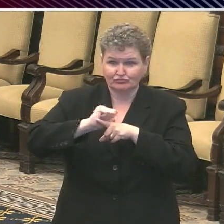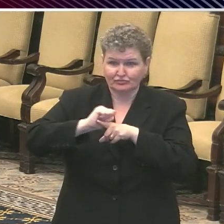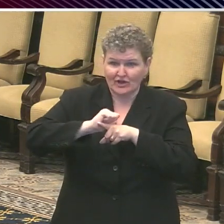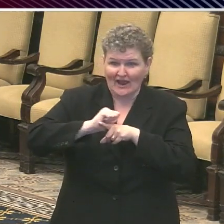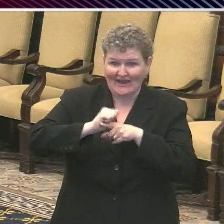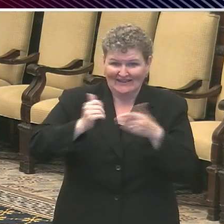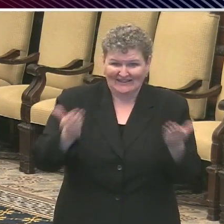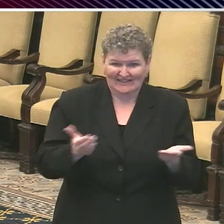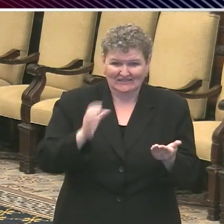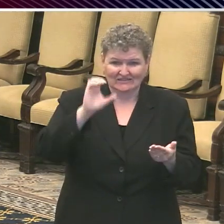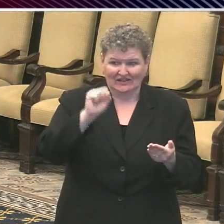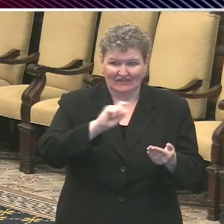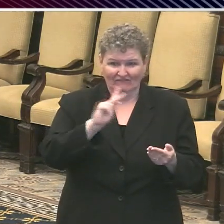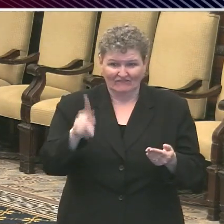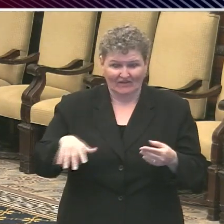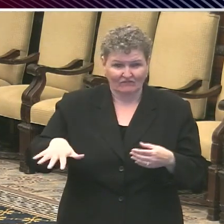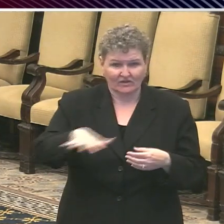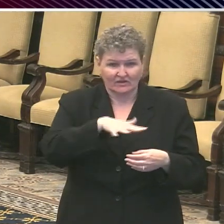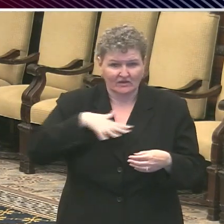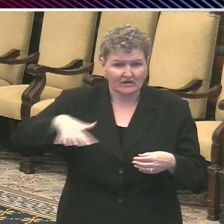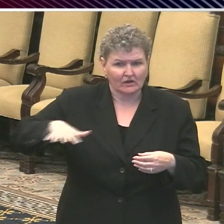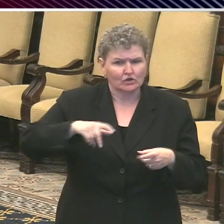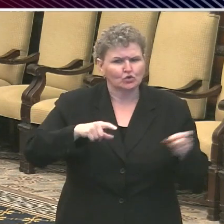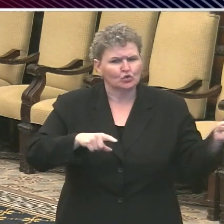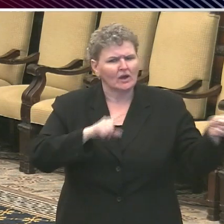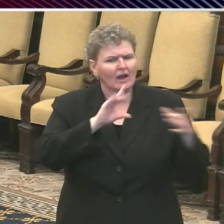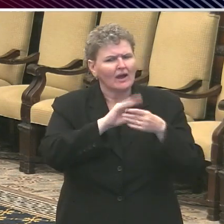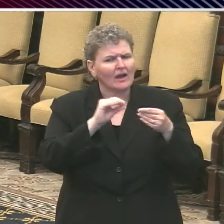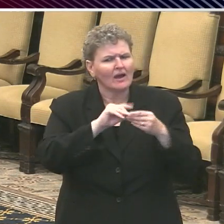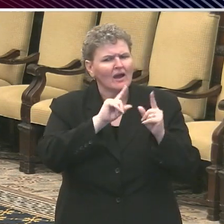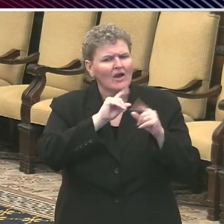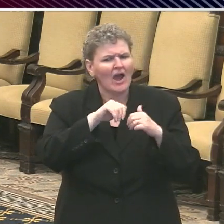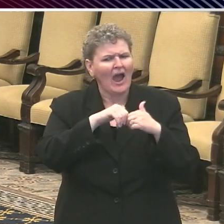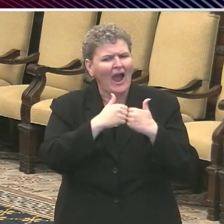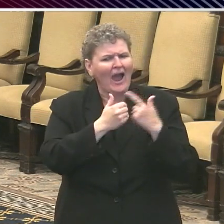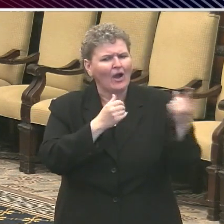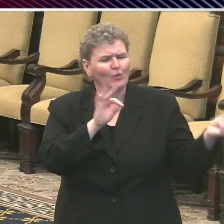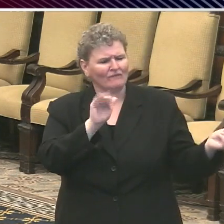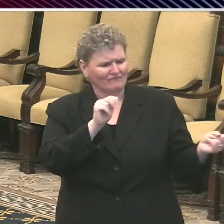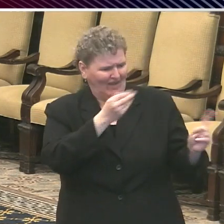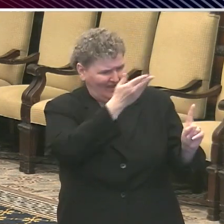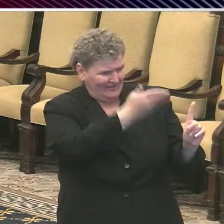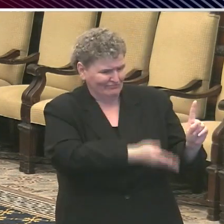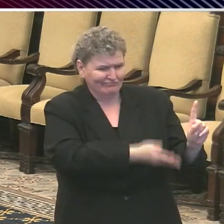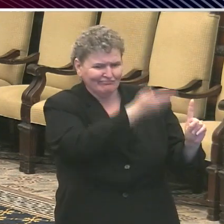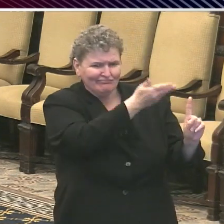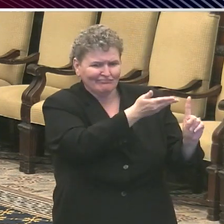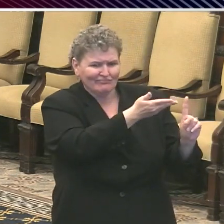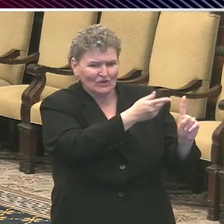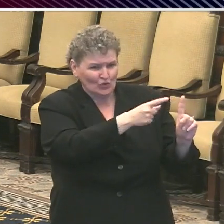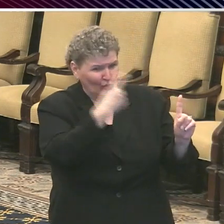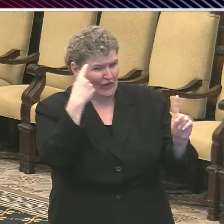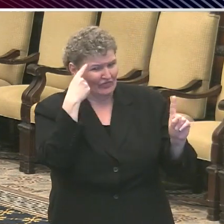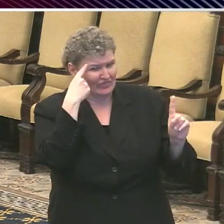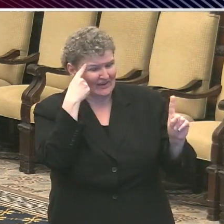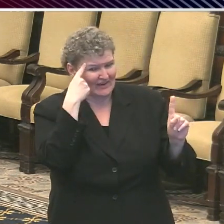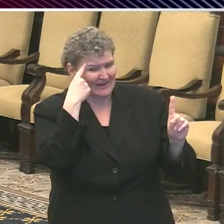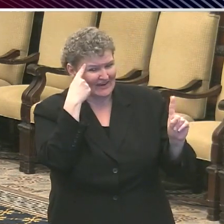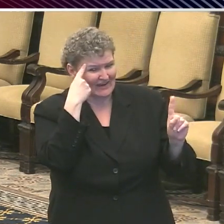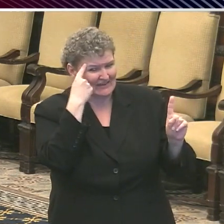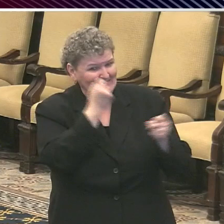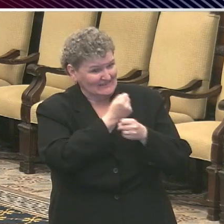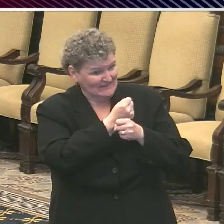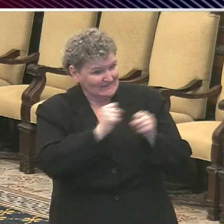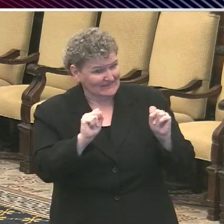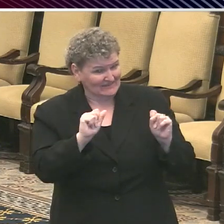Bank Park. A, I'm just curious your reaction to that as a baseball fan, but B, would love to know if you think that's something